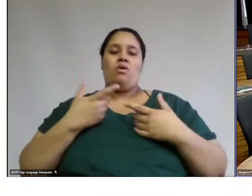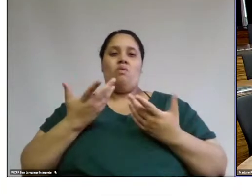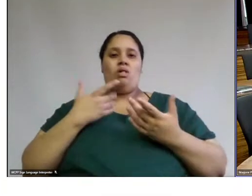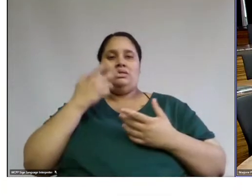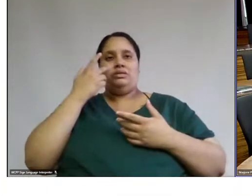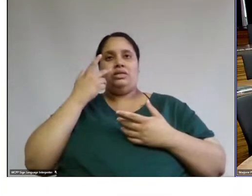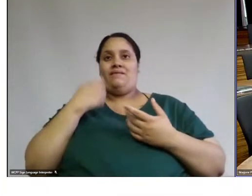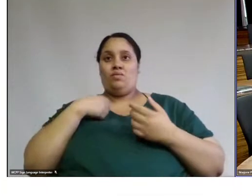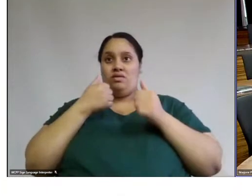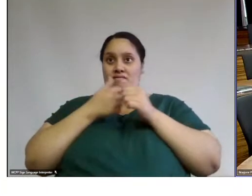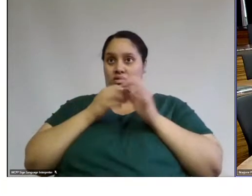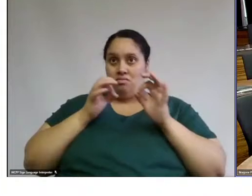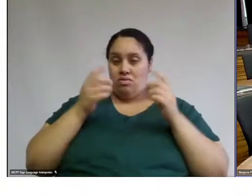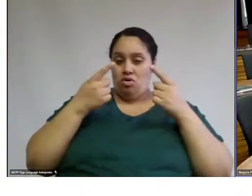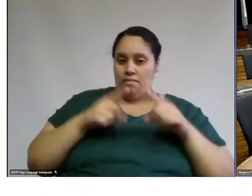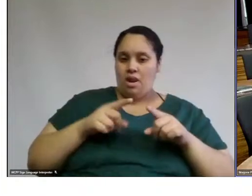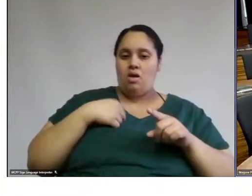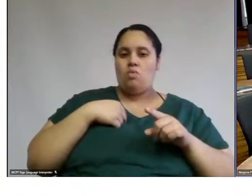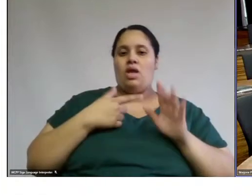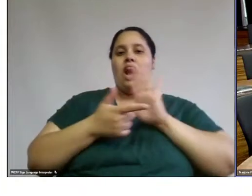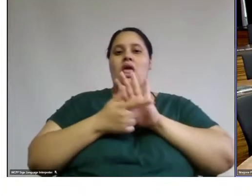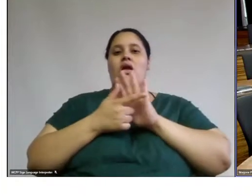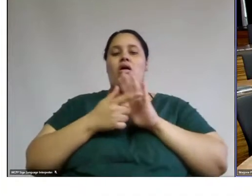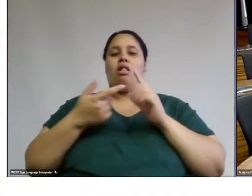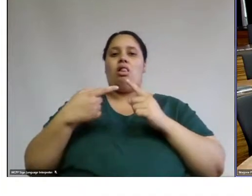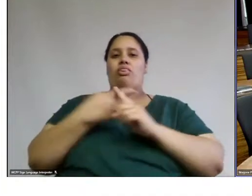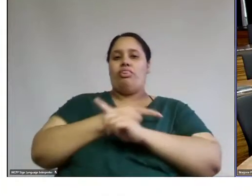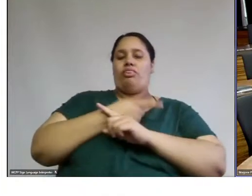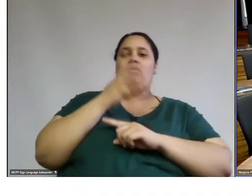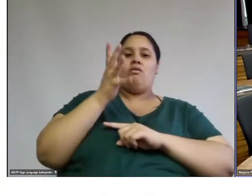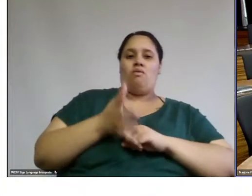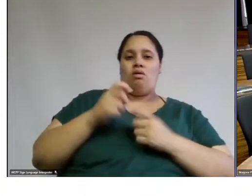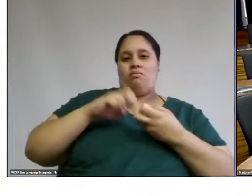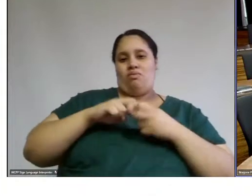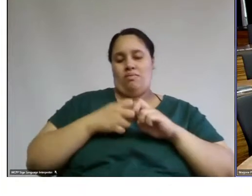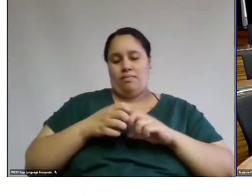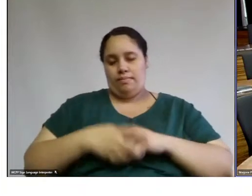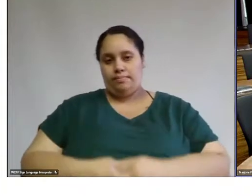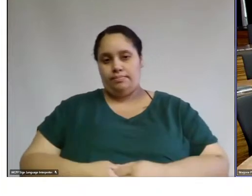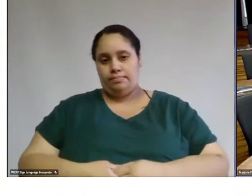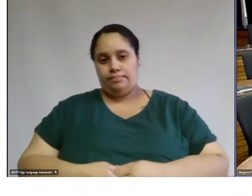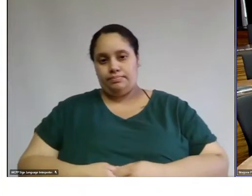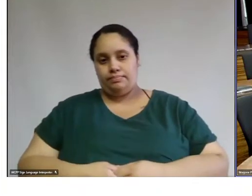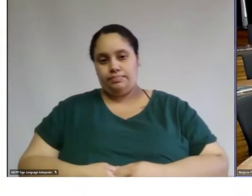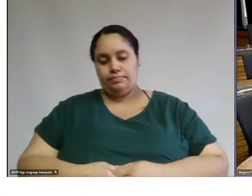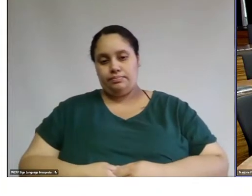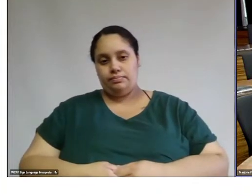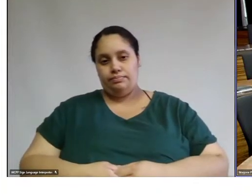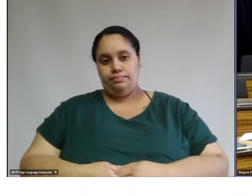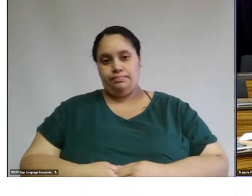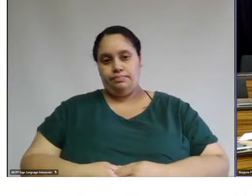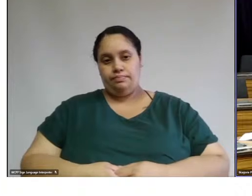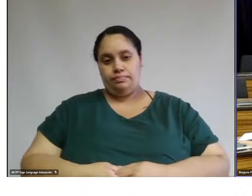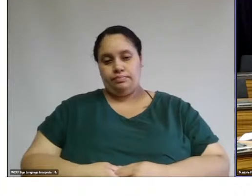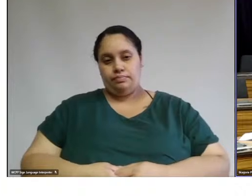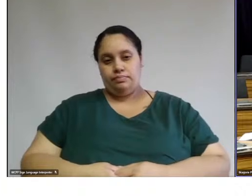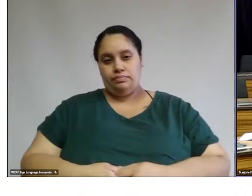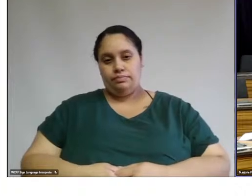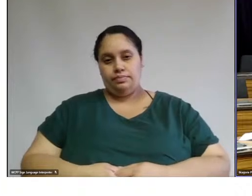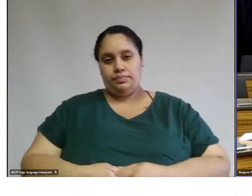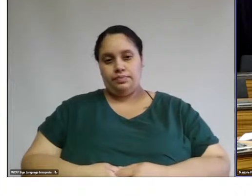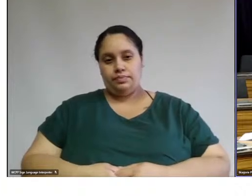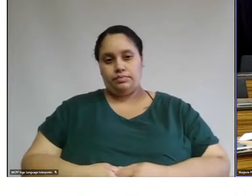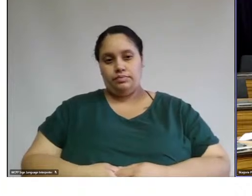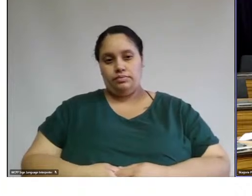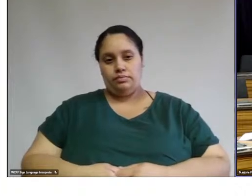if we do not comply with some of these things in case suppliers challenge in that regard as well. Then, as far as